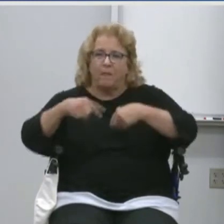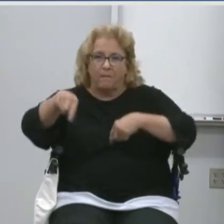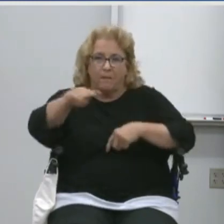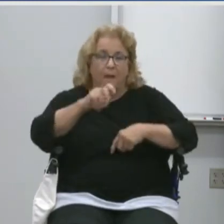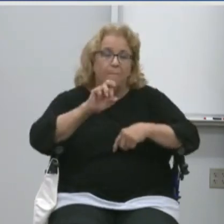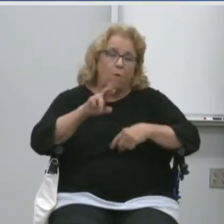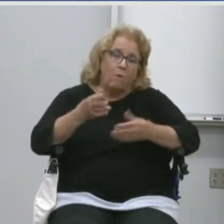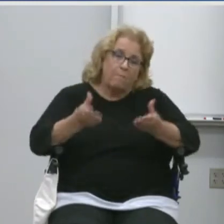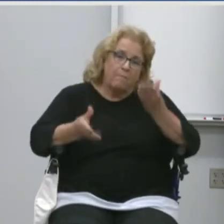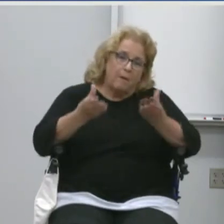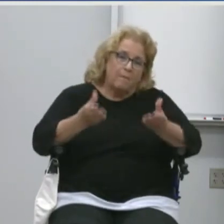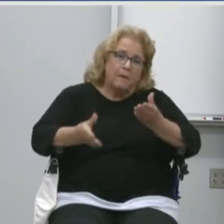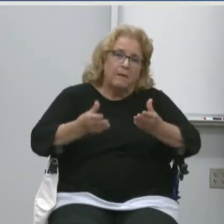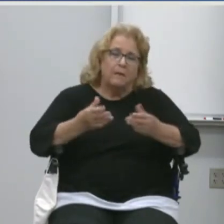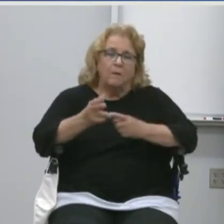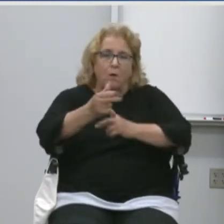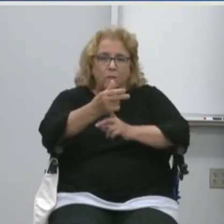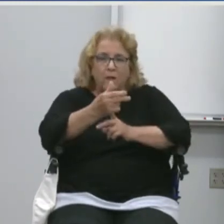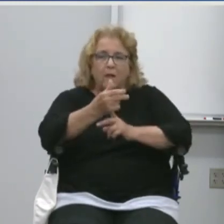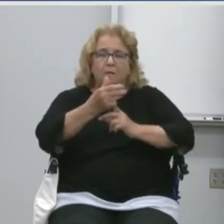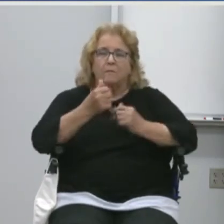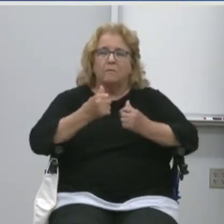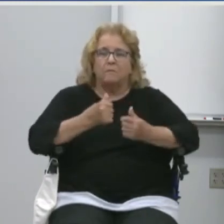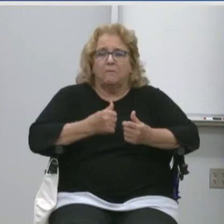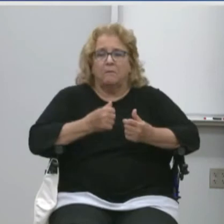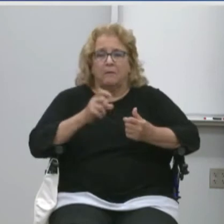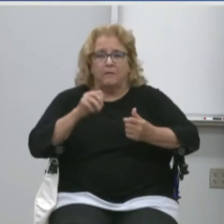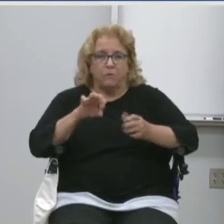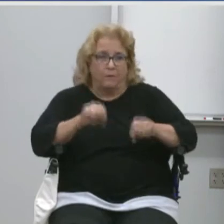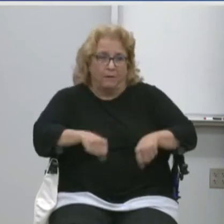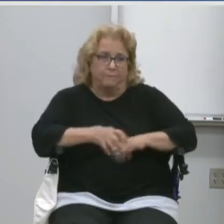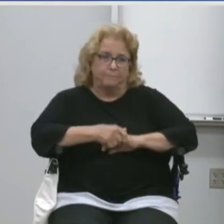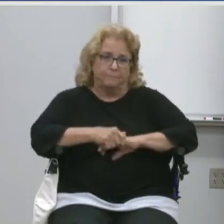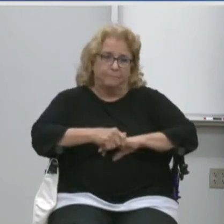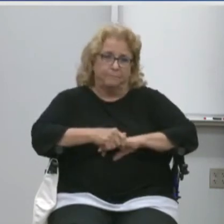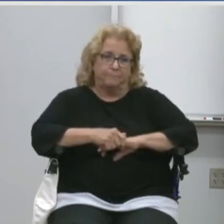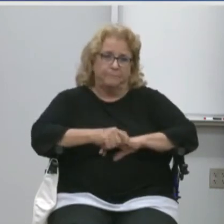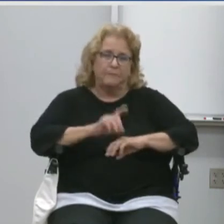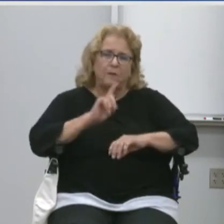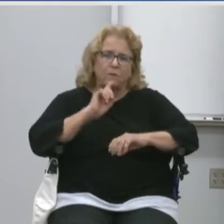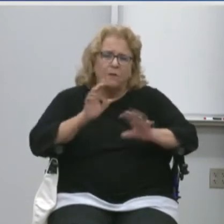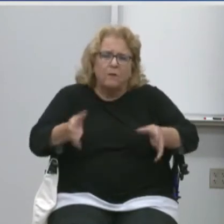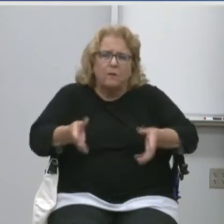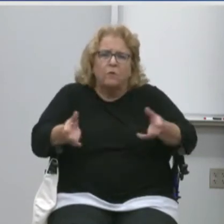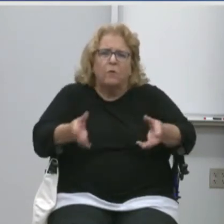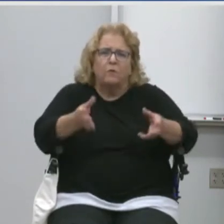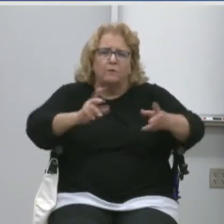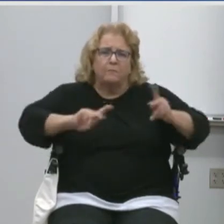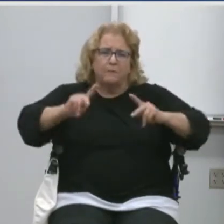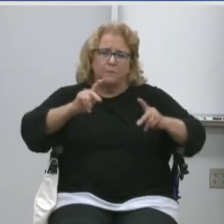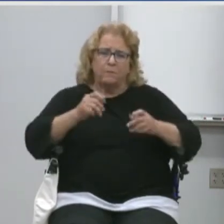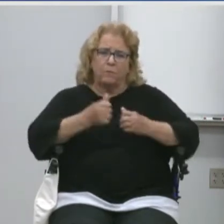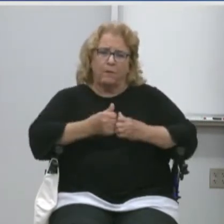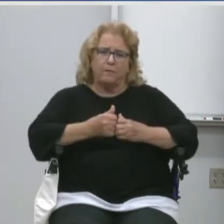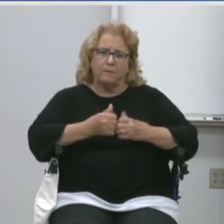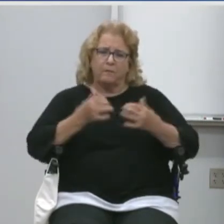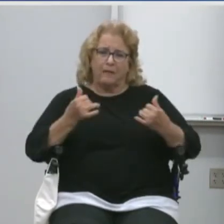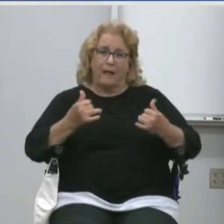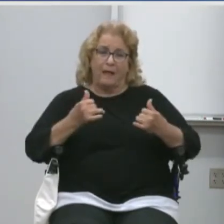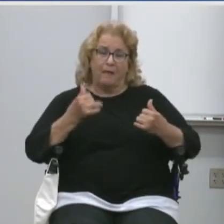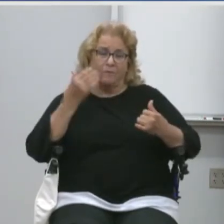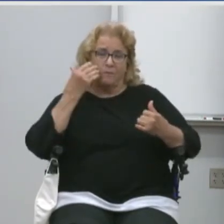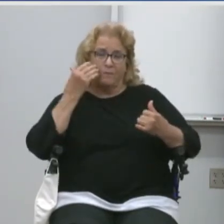or possibly book a hotel if you're able to. Because we're really encouraging that with the current